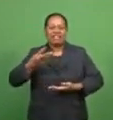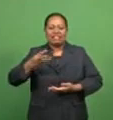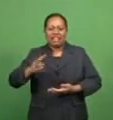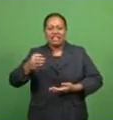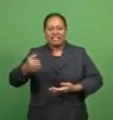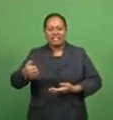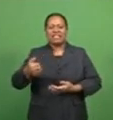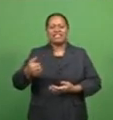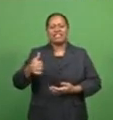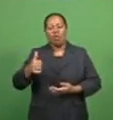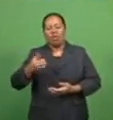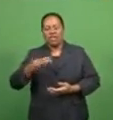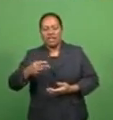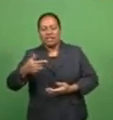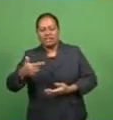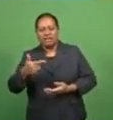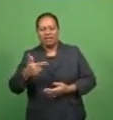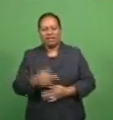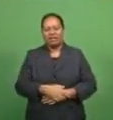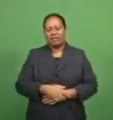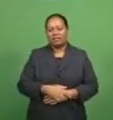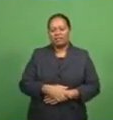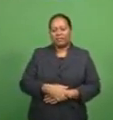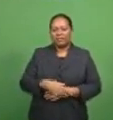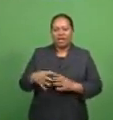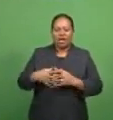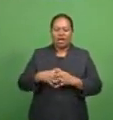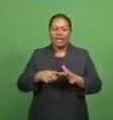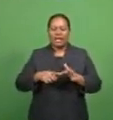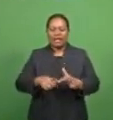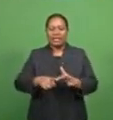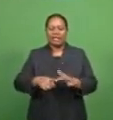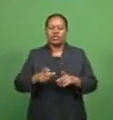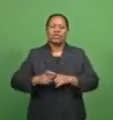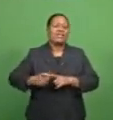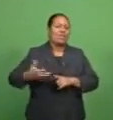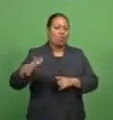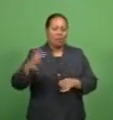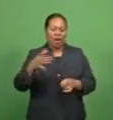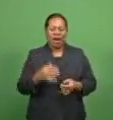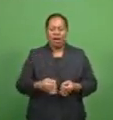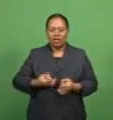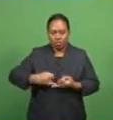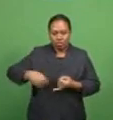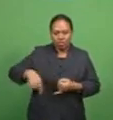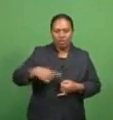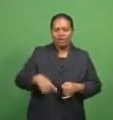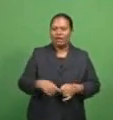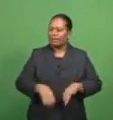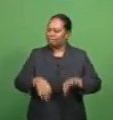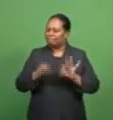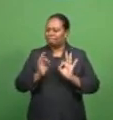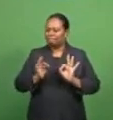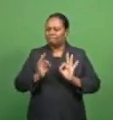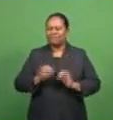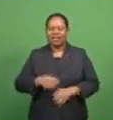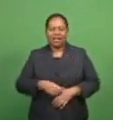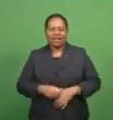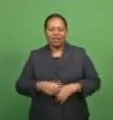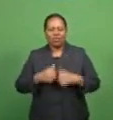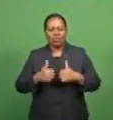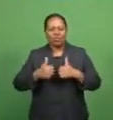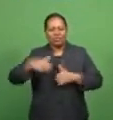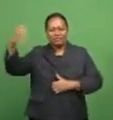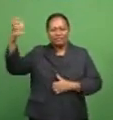or 37 degrees. Eastwards from Peck Harbor to Suva, there is absolutely very much chance